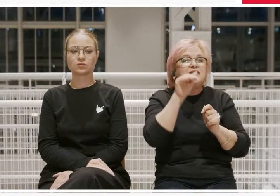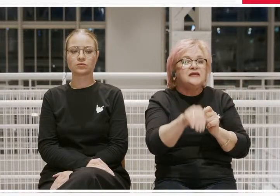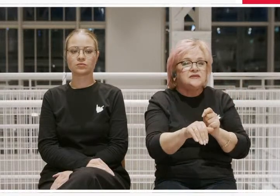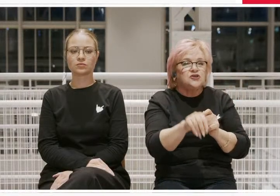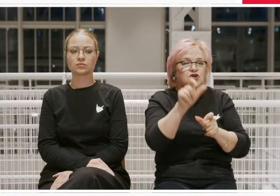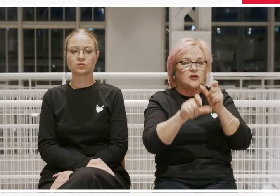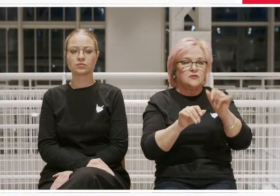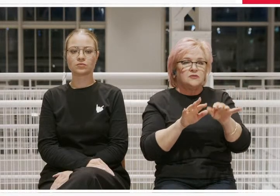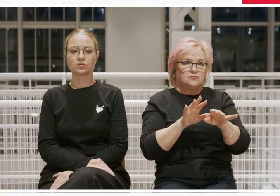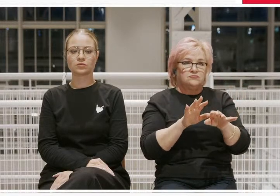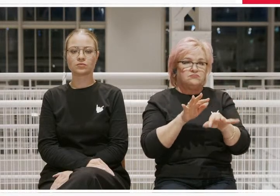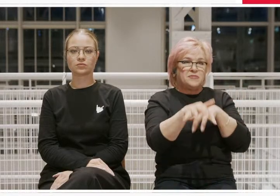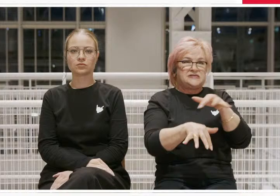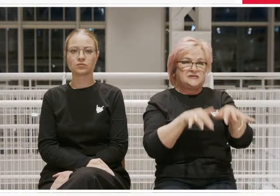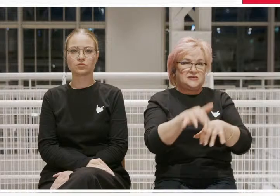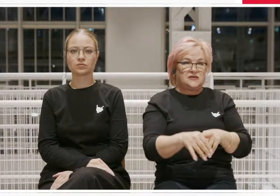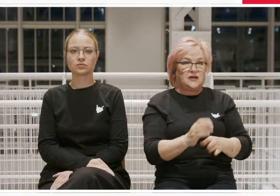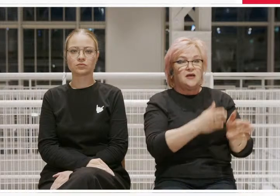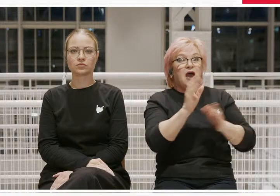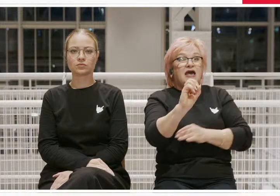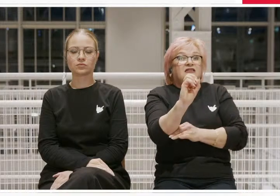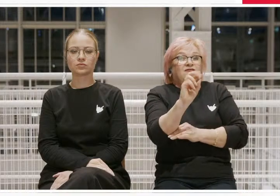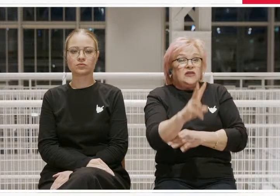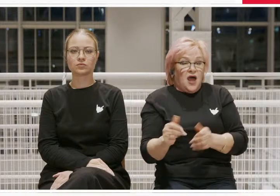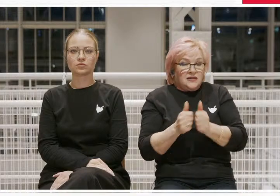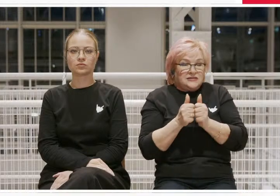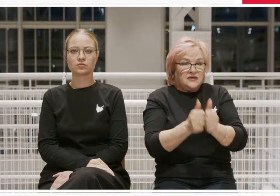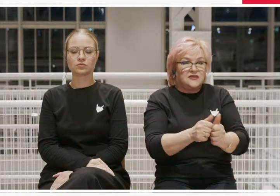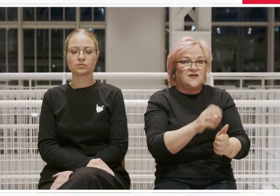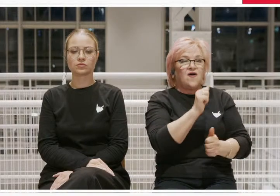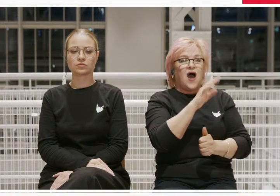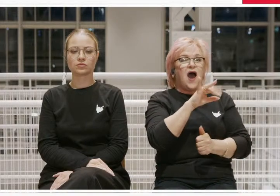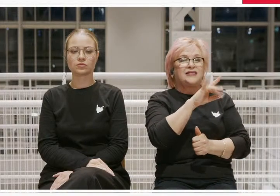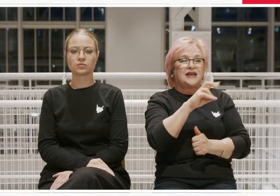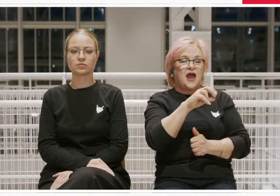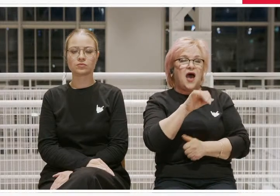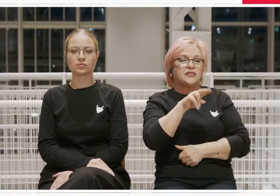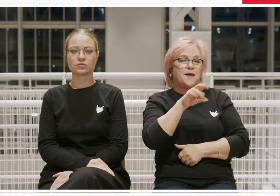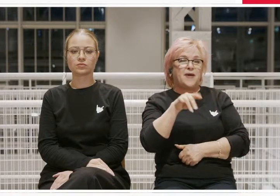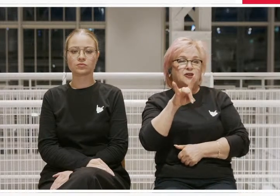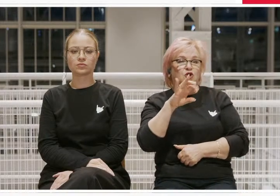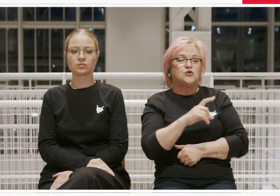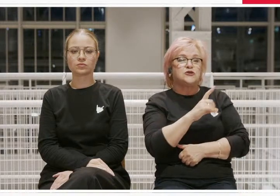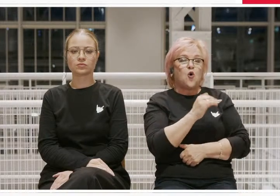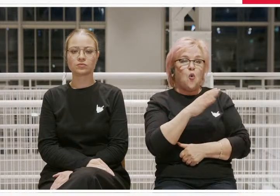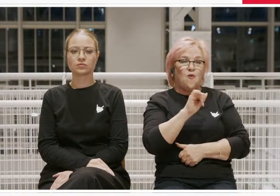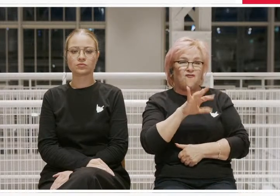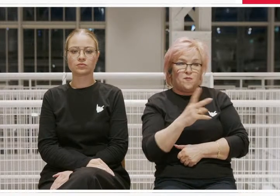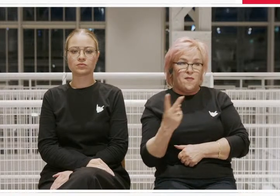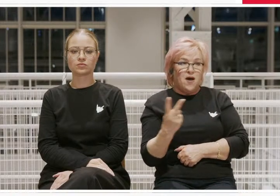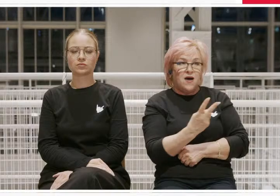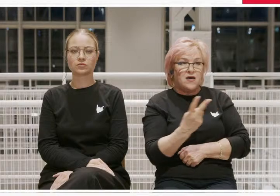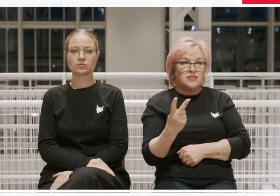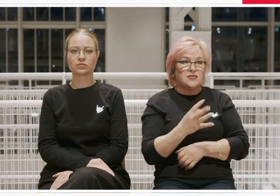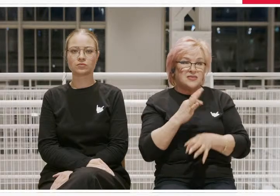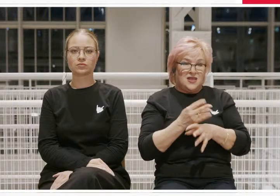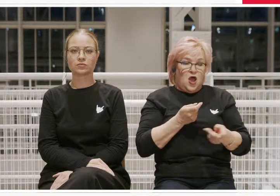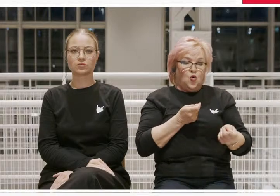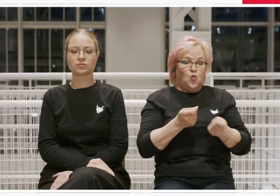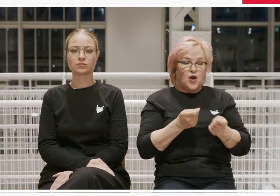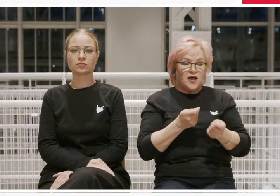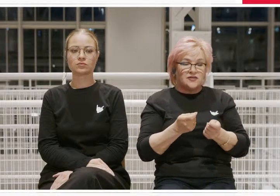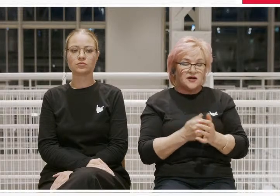co-curated by Adriano Pedrosa and Jans Hoffman. And Adriano Pedrosa is the curator